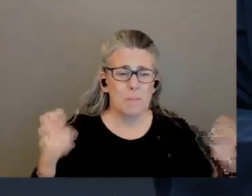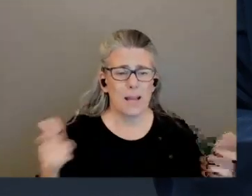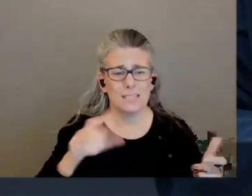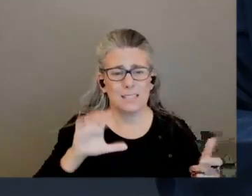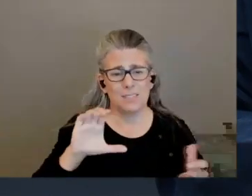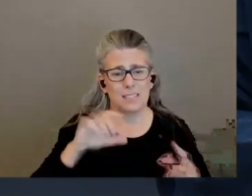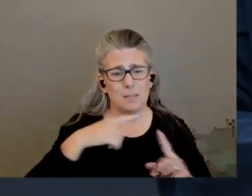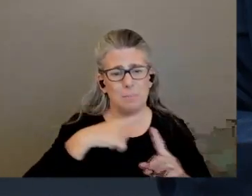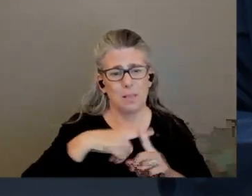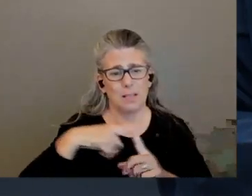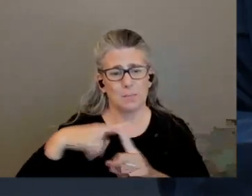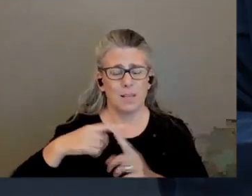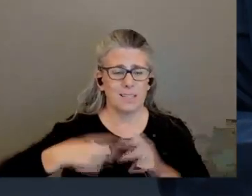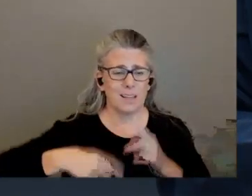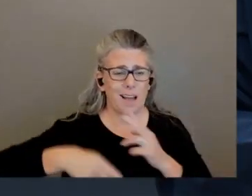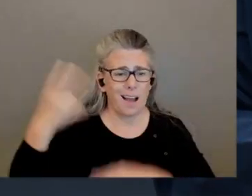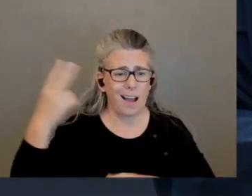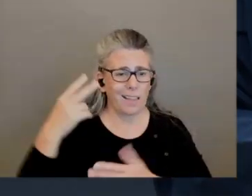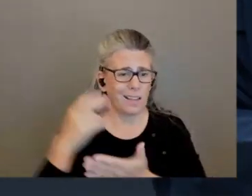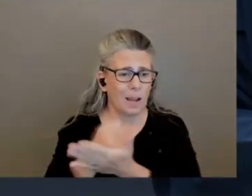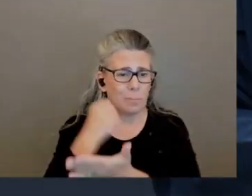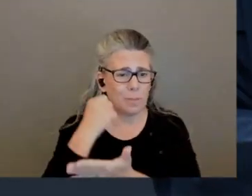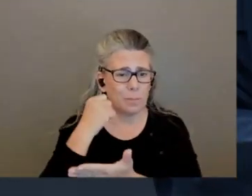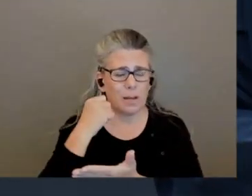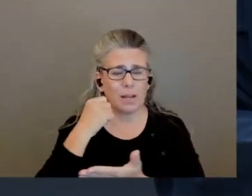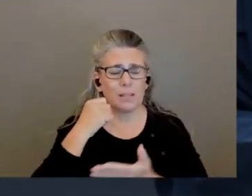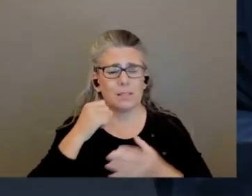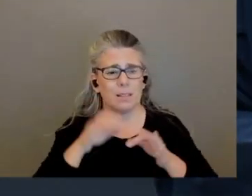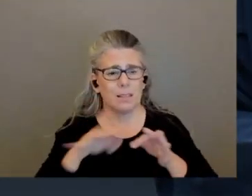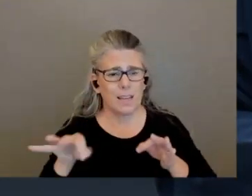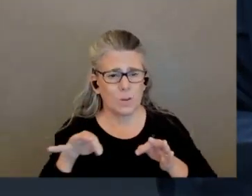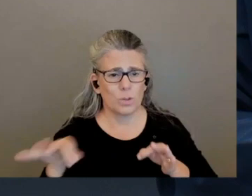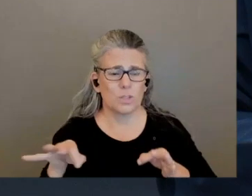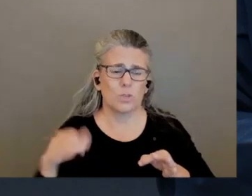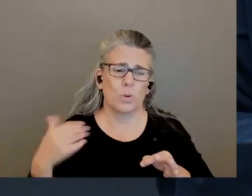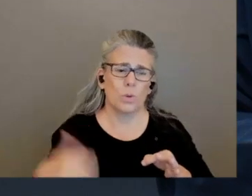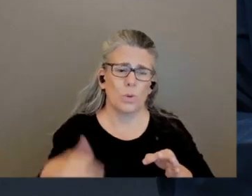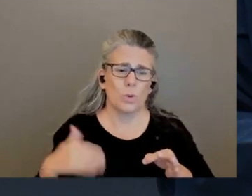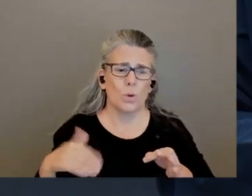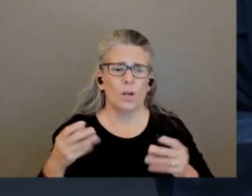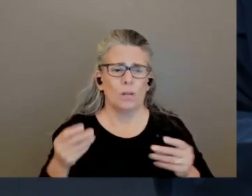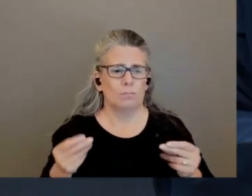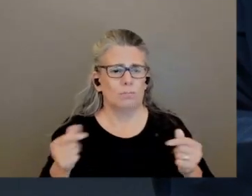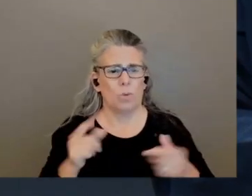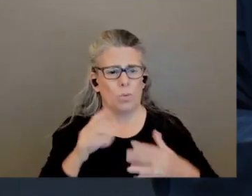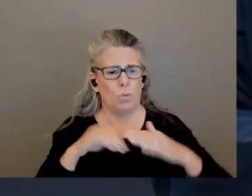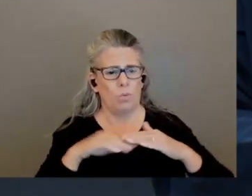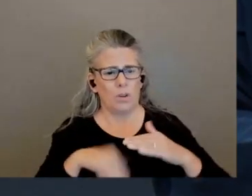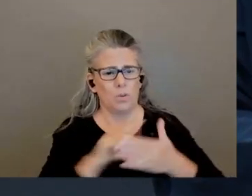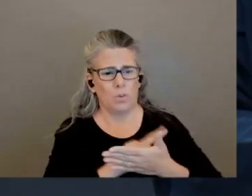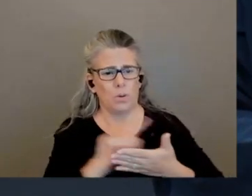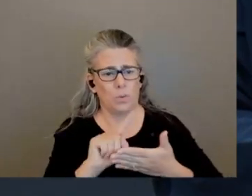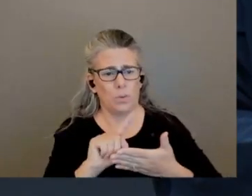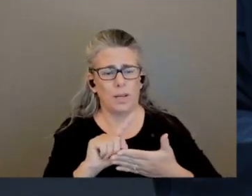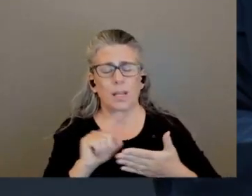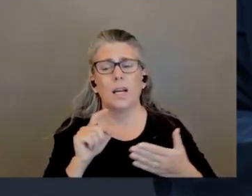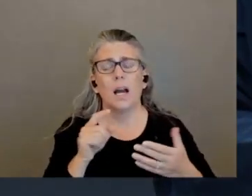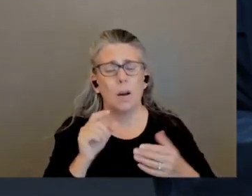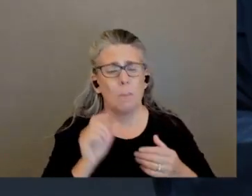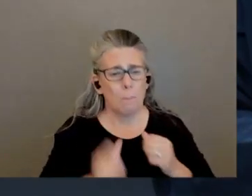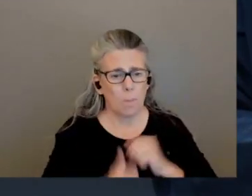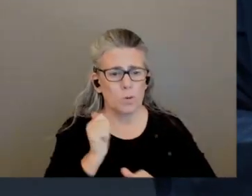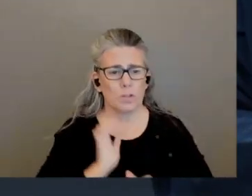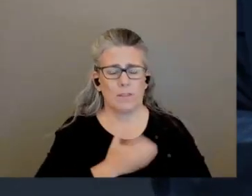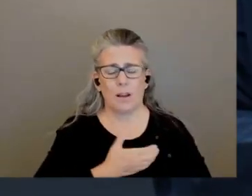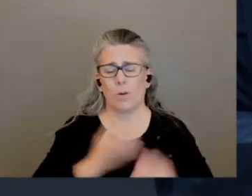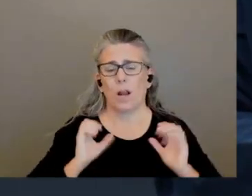well, chances are that most of our customers can do that too, and can do that in a really reasonable amount